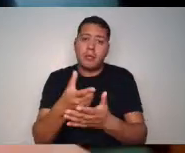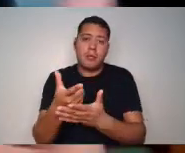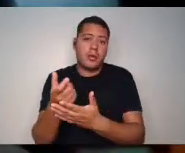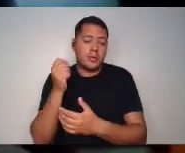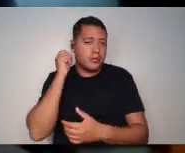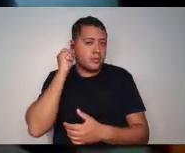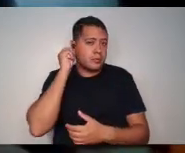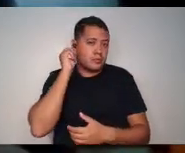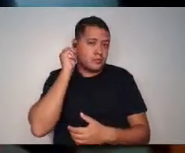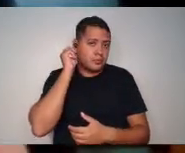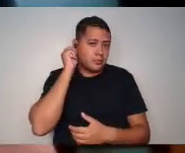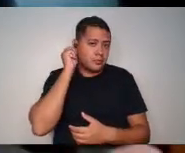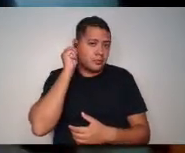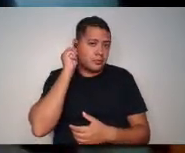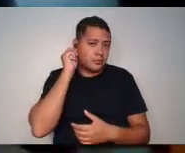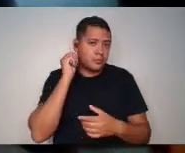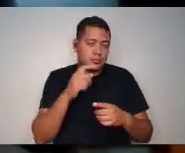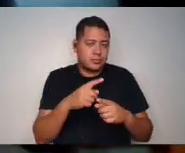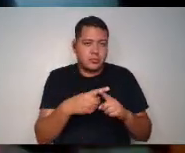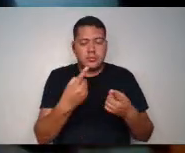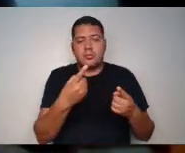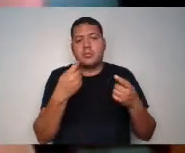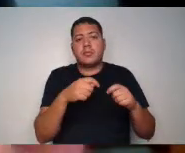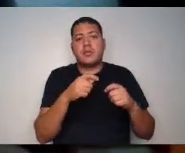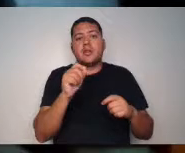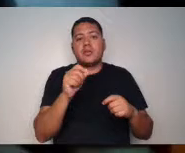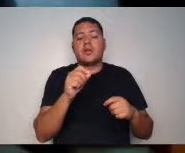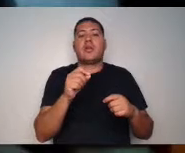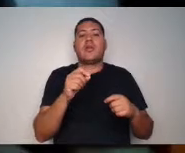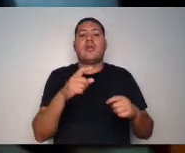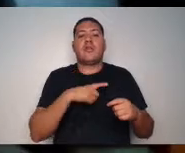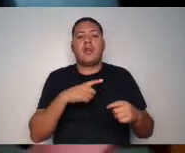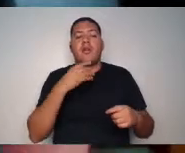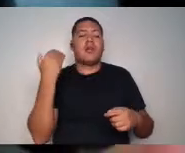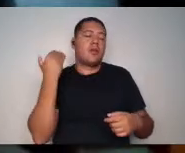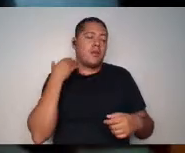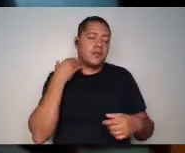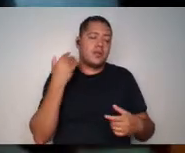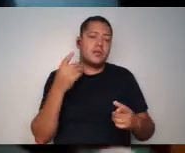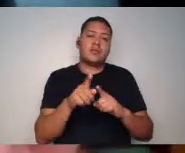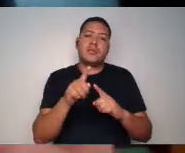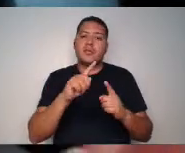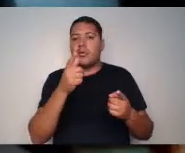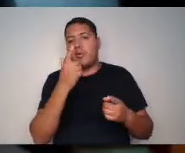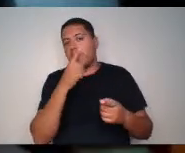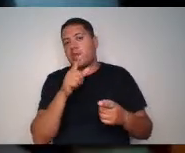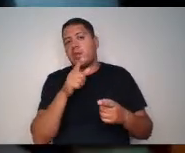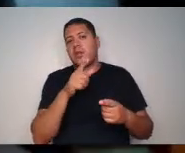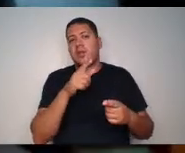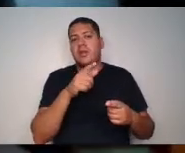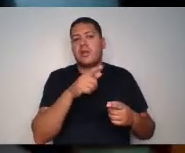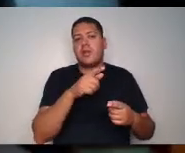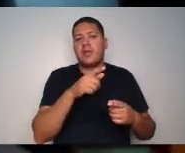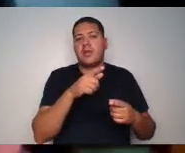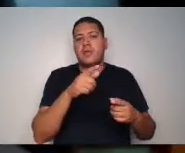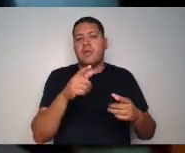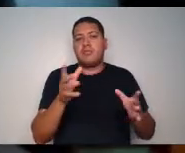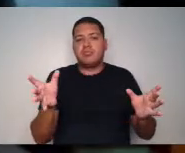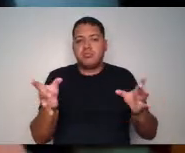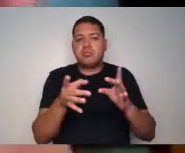terms of payment, but they get exhausted. They cannot conciliate